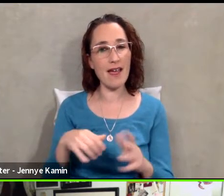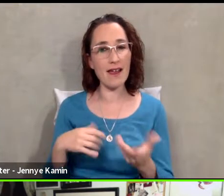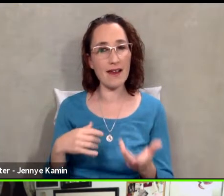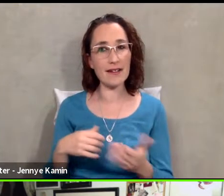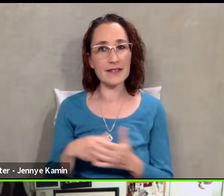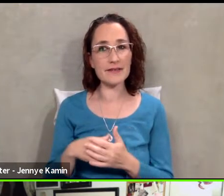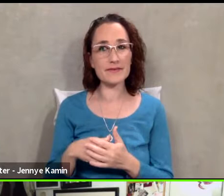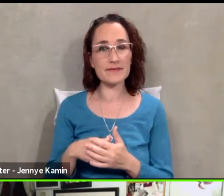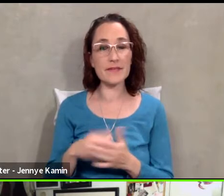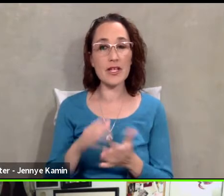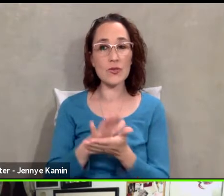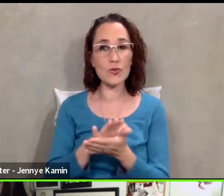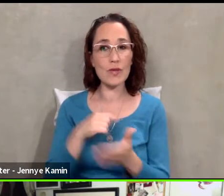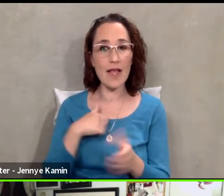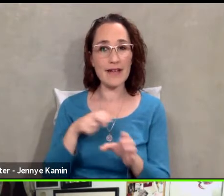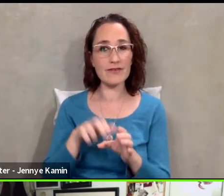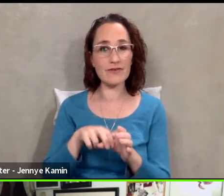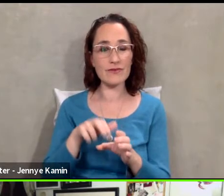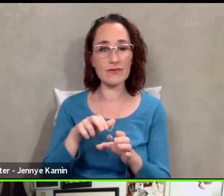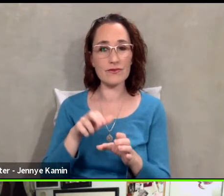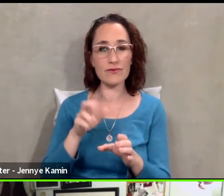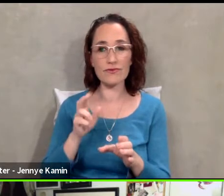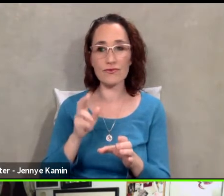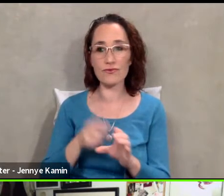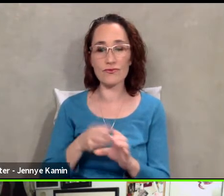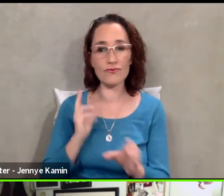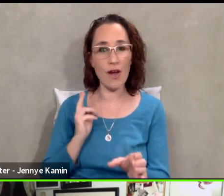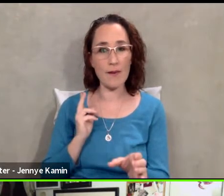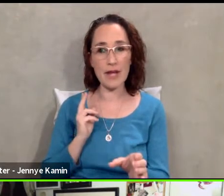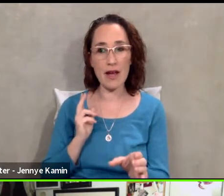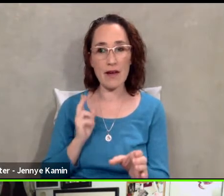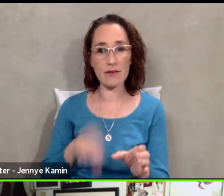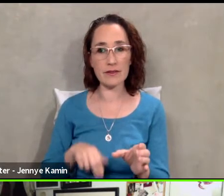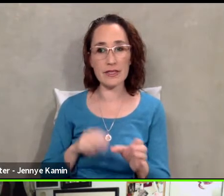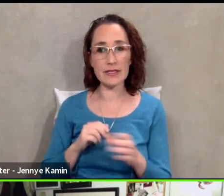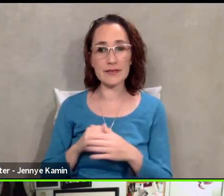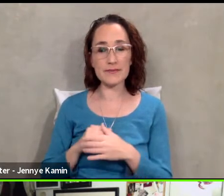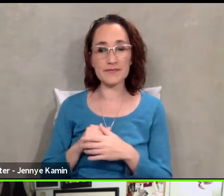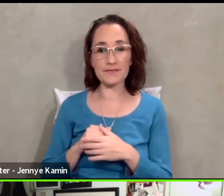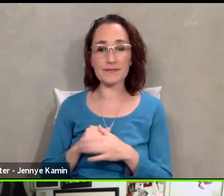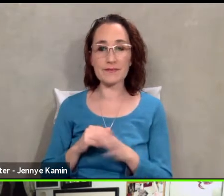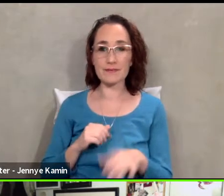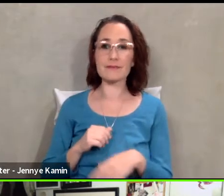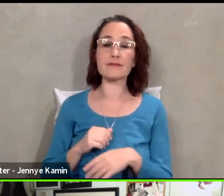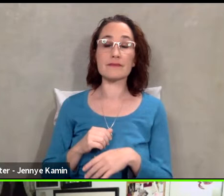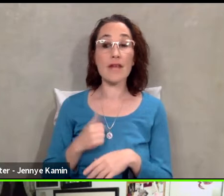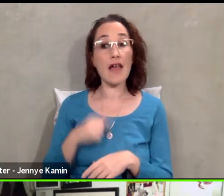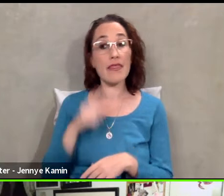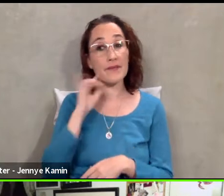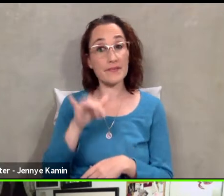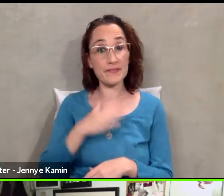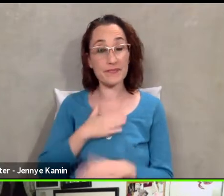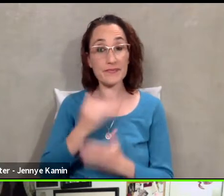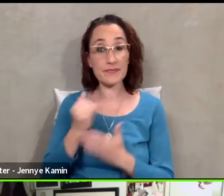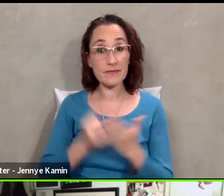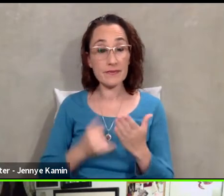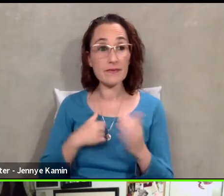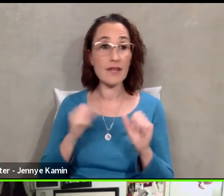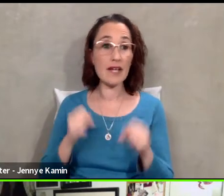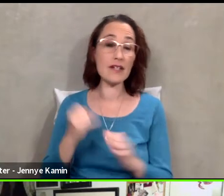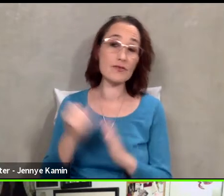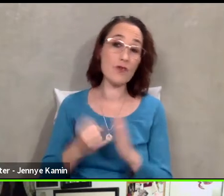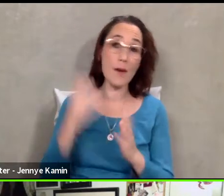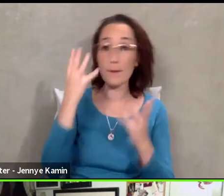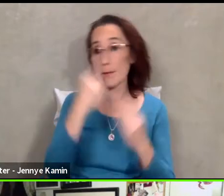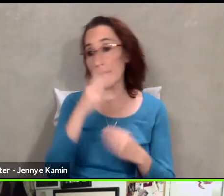I had dropped out of school, and I always felt like, okay, this is what my art is. You know, I can draw like beautiful women,